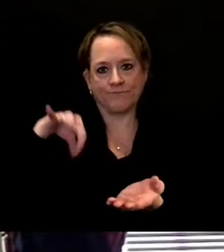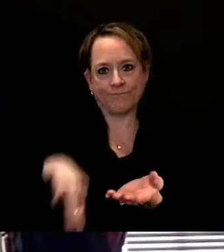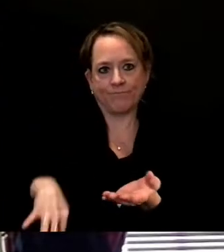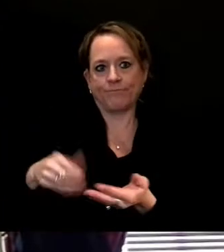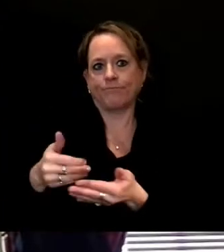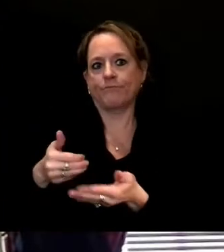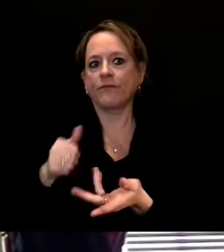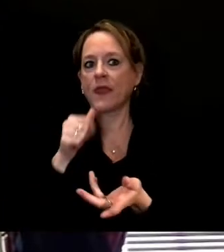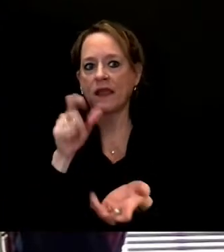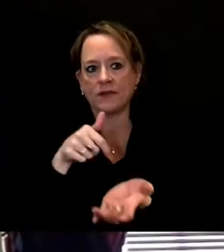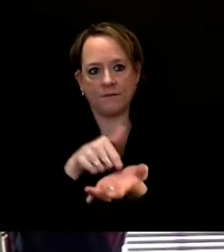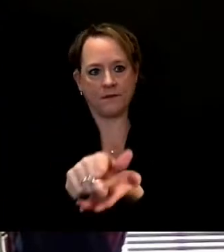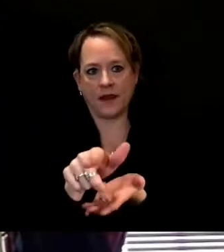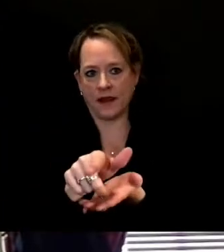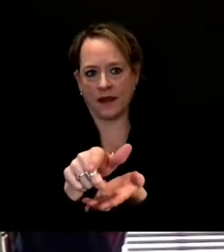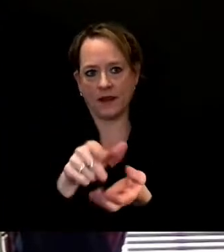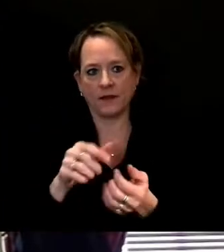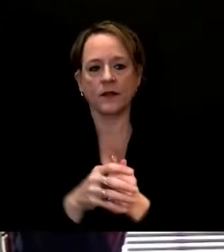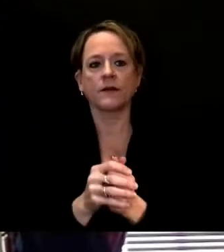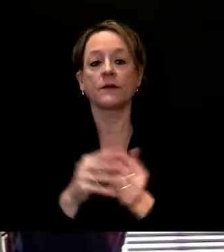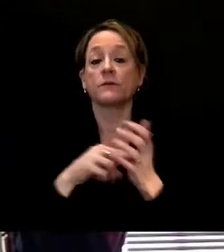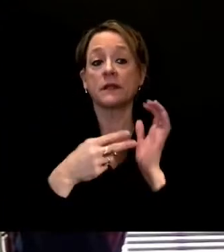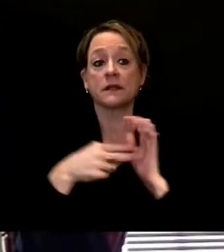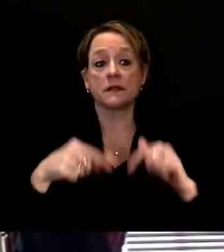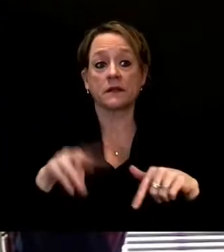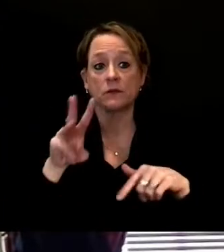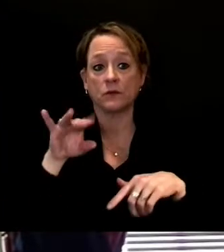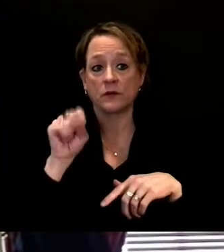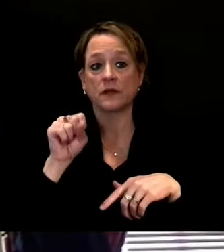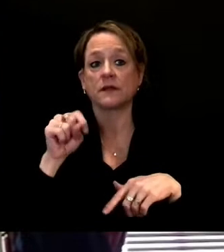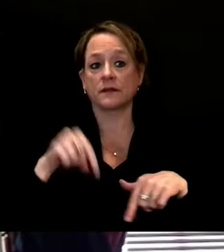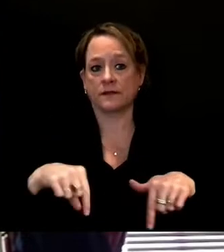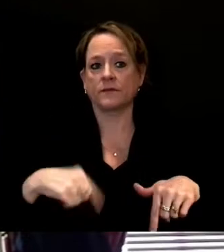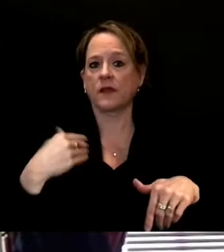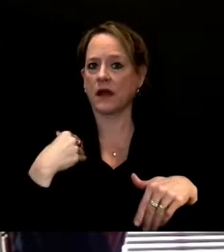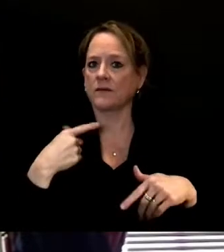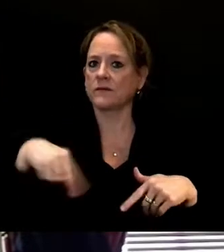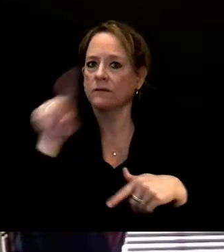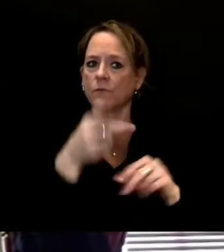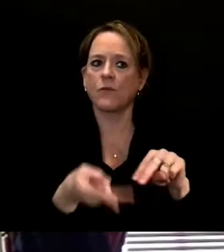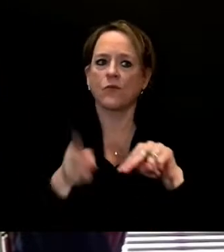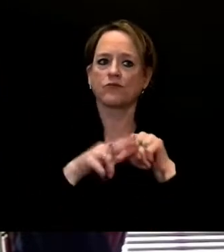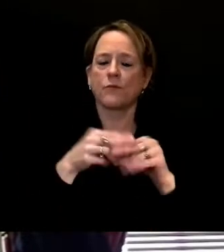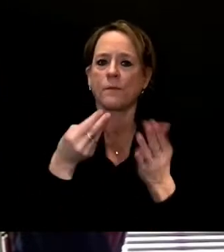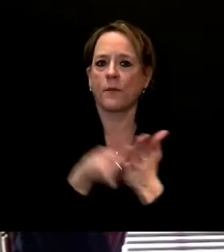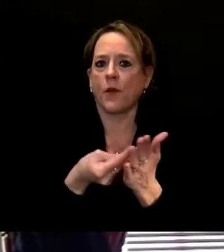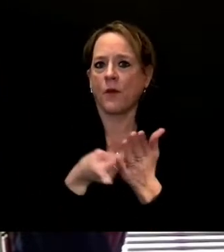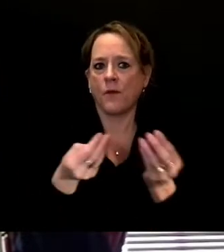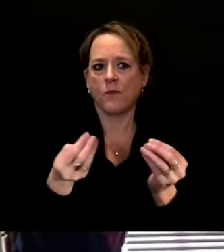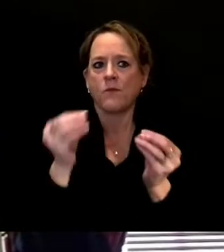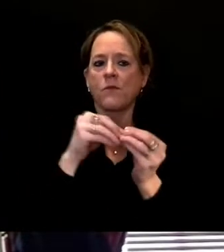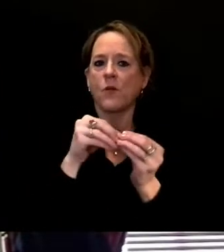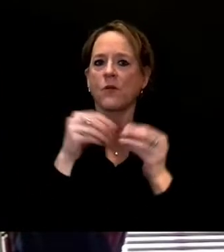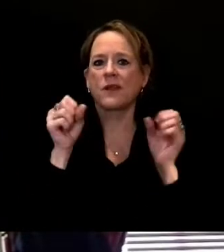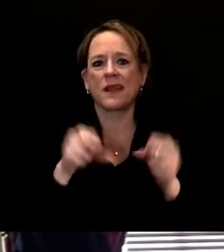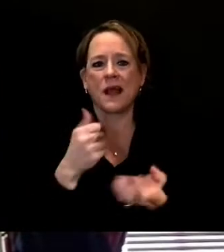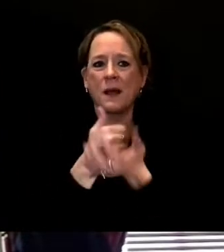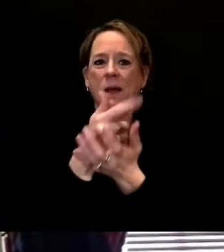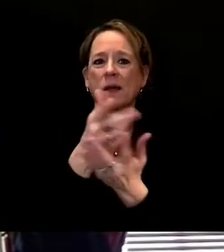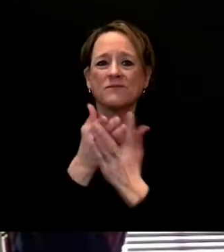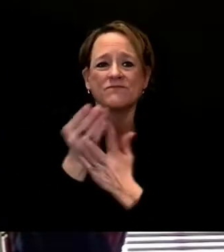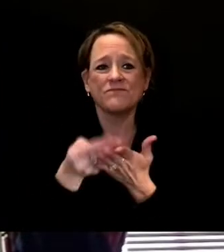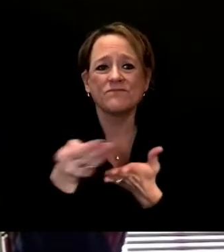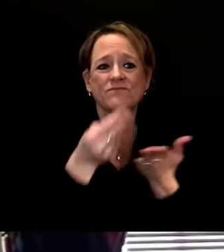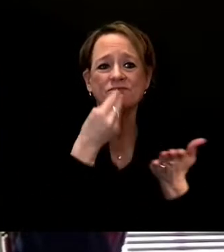meet is critically important right now, especially as folks in every corner of our state are seeing COVID-19 cases surge